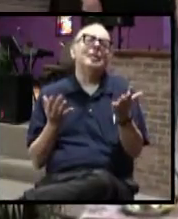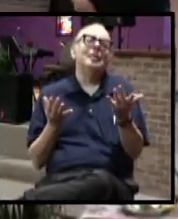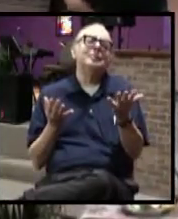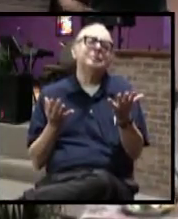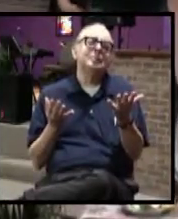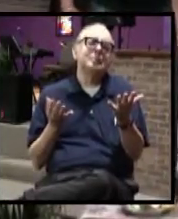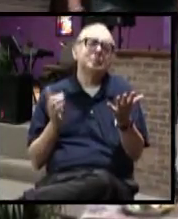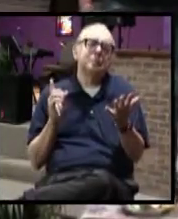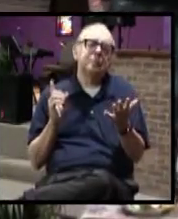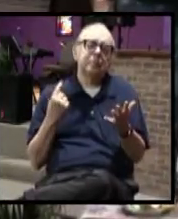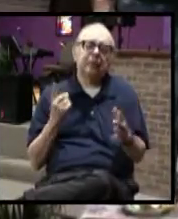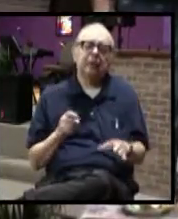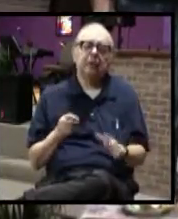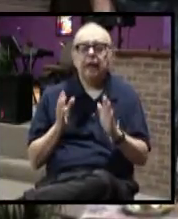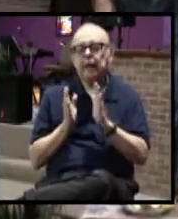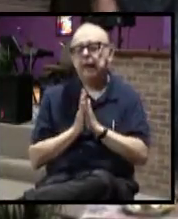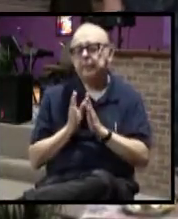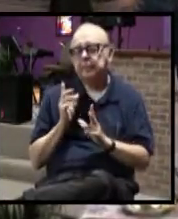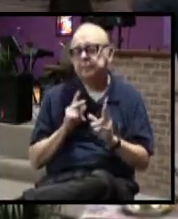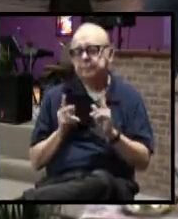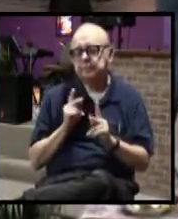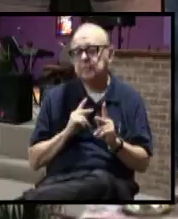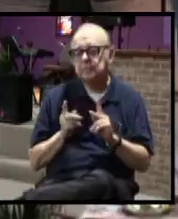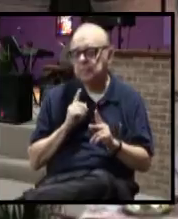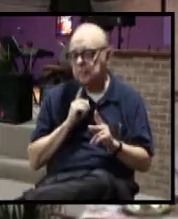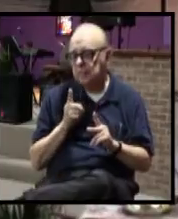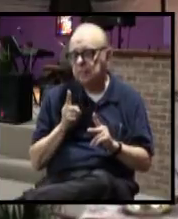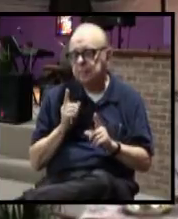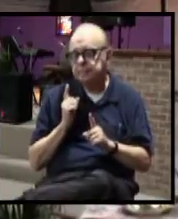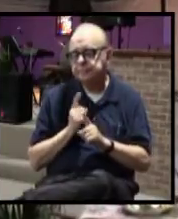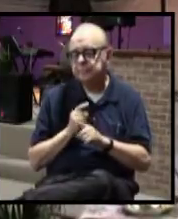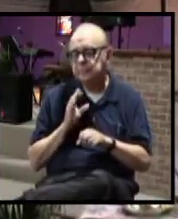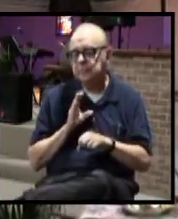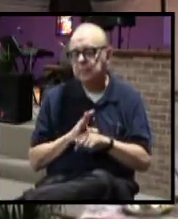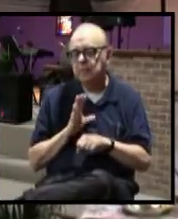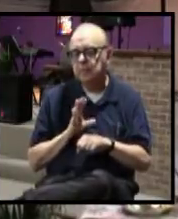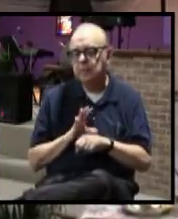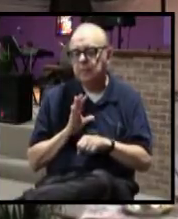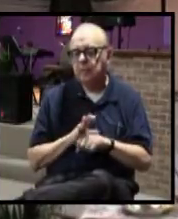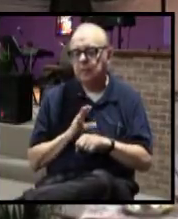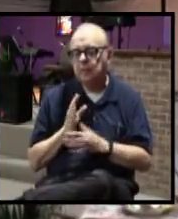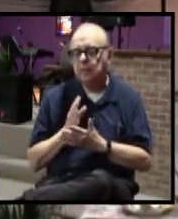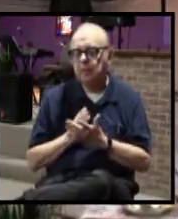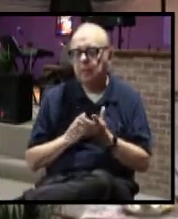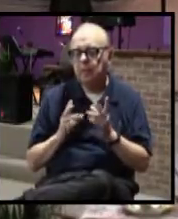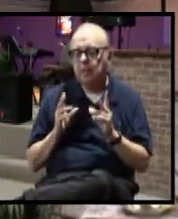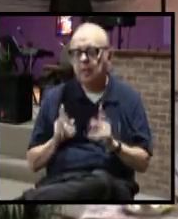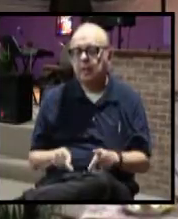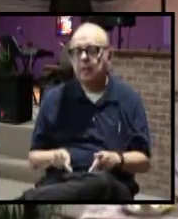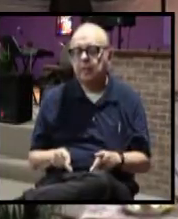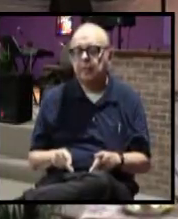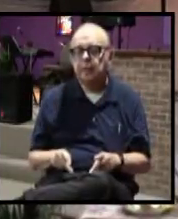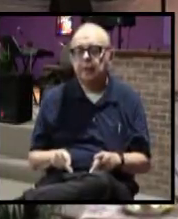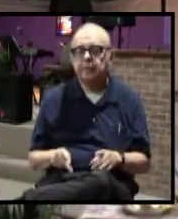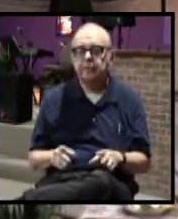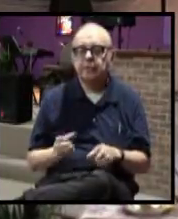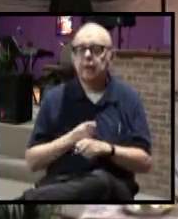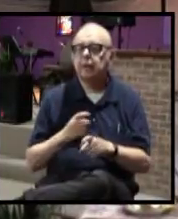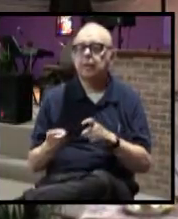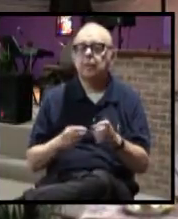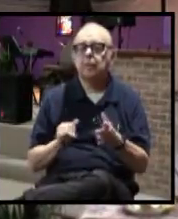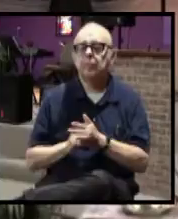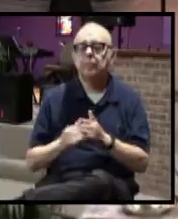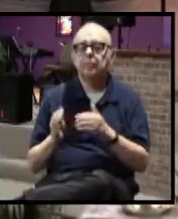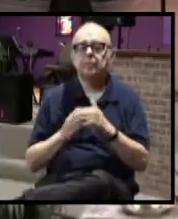Hold on a minute. We need to ask them, is this really the right church or has someone taken over this